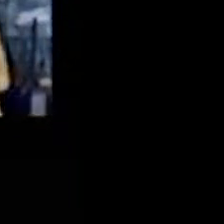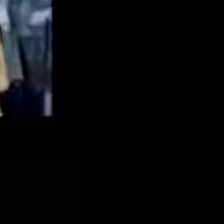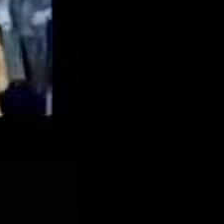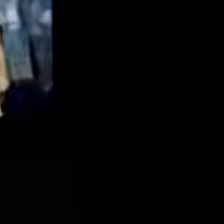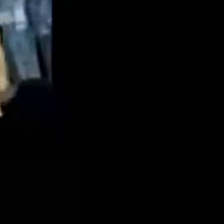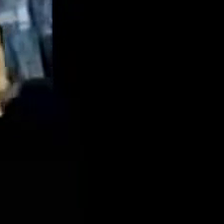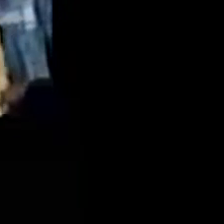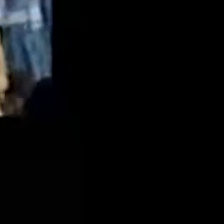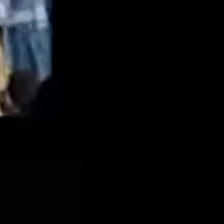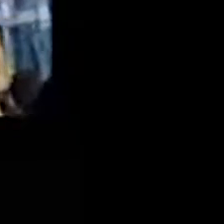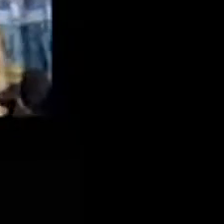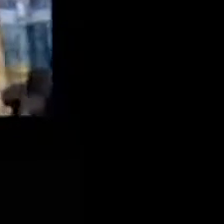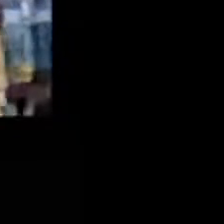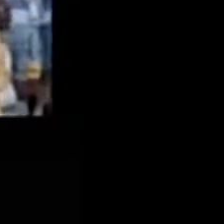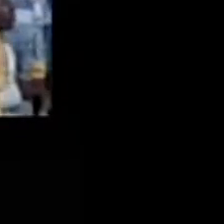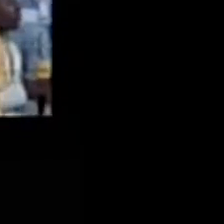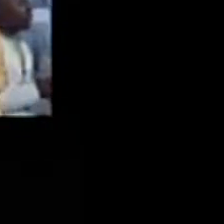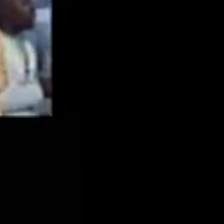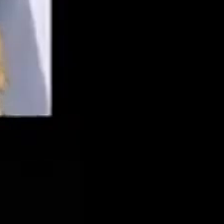is